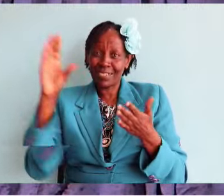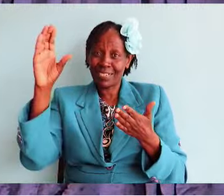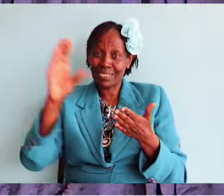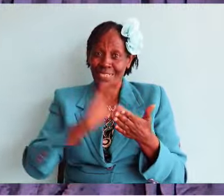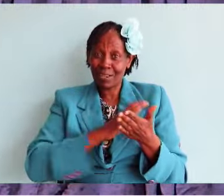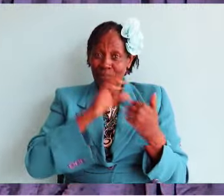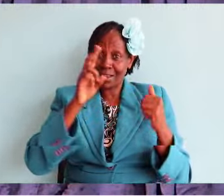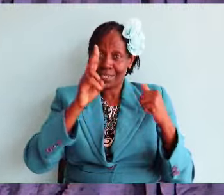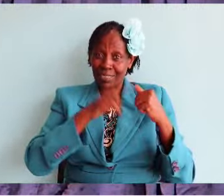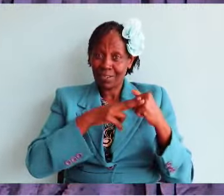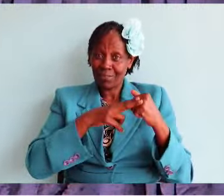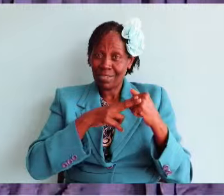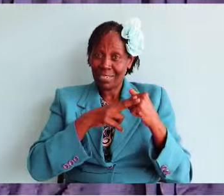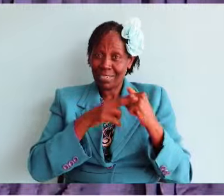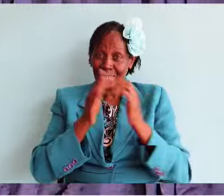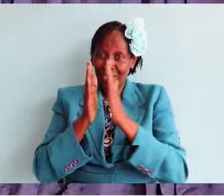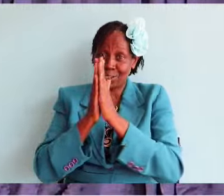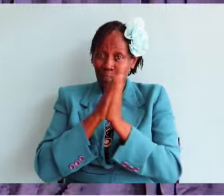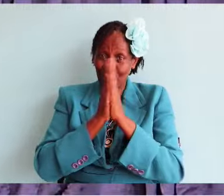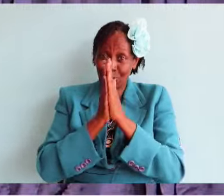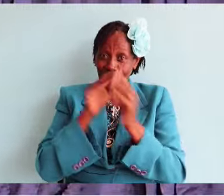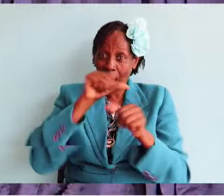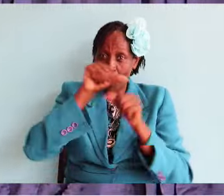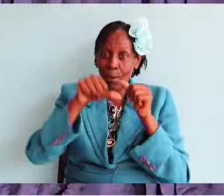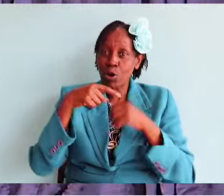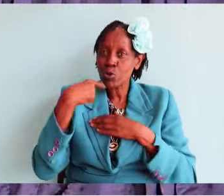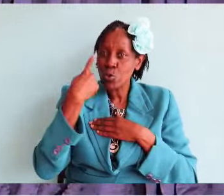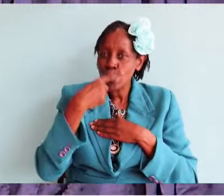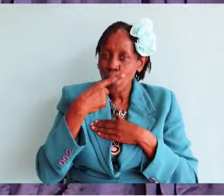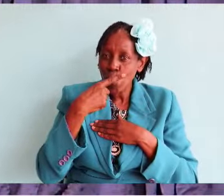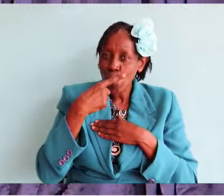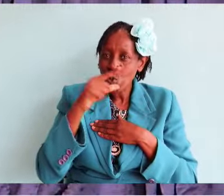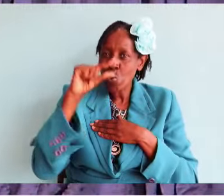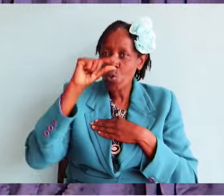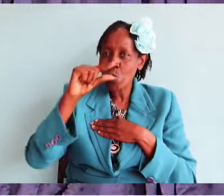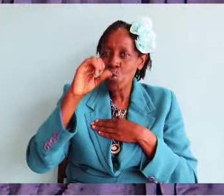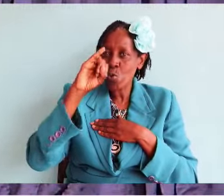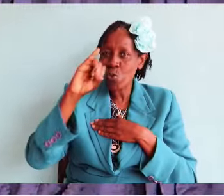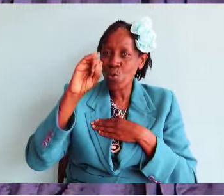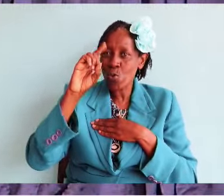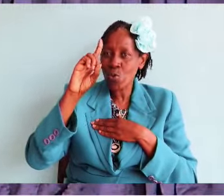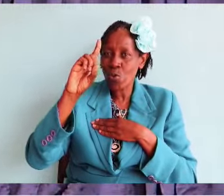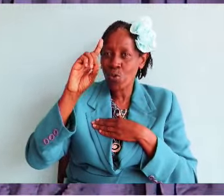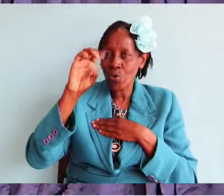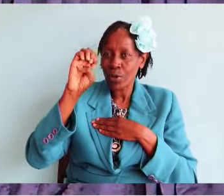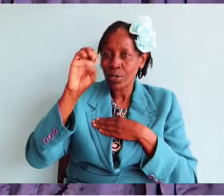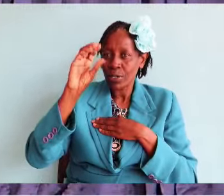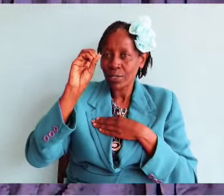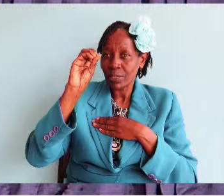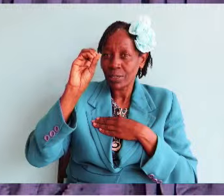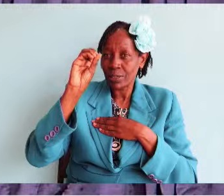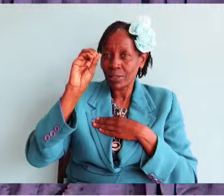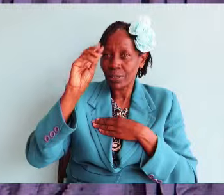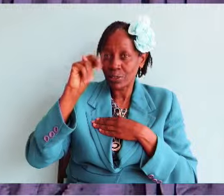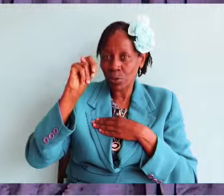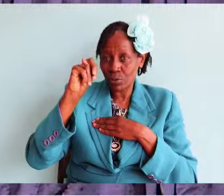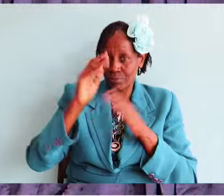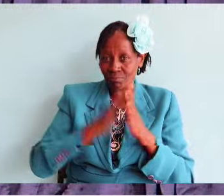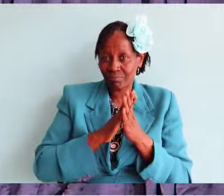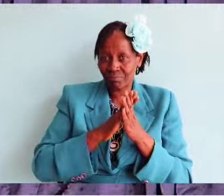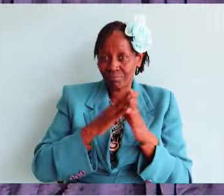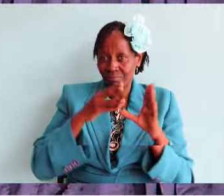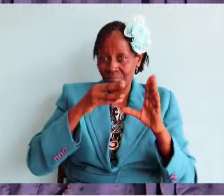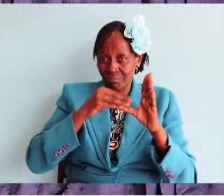of Gideon again, a judge chosen by God to lead the Israelites against